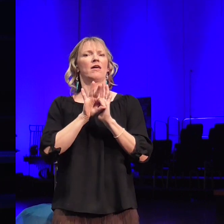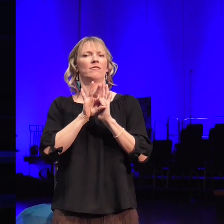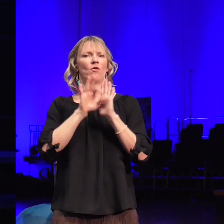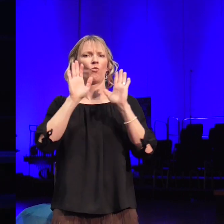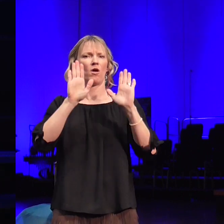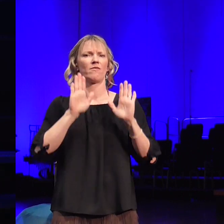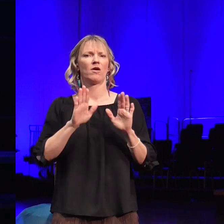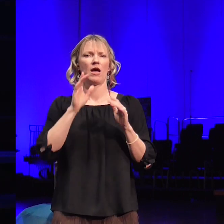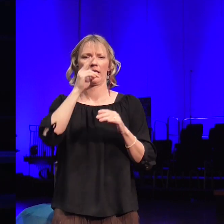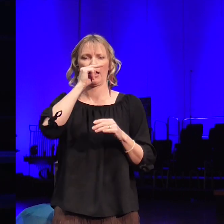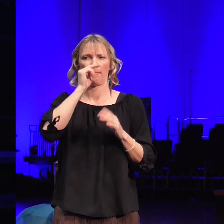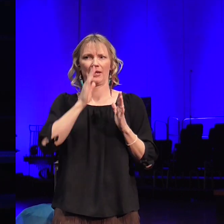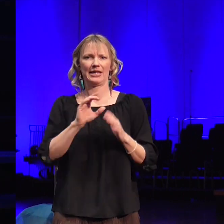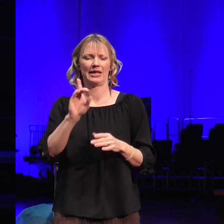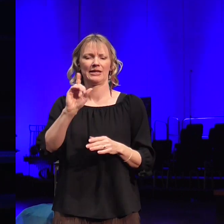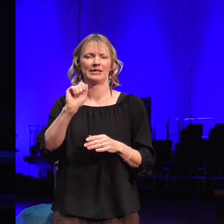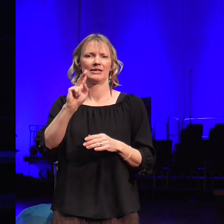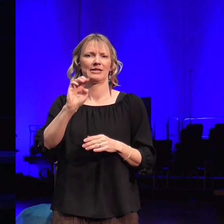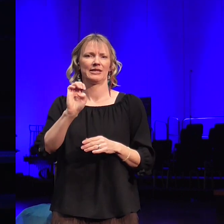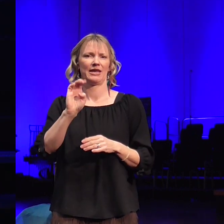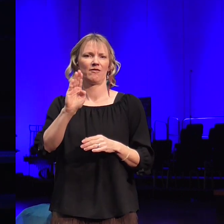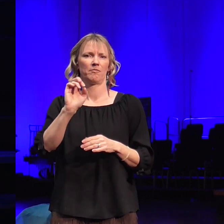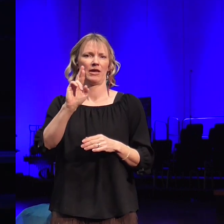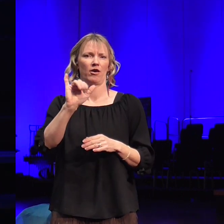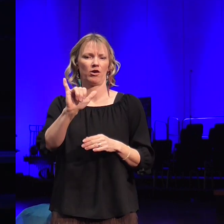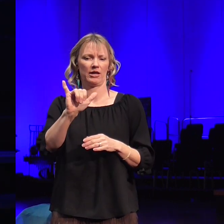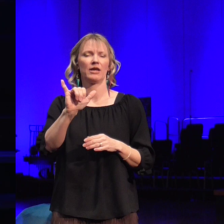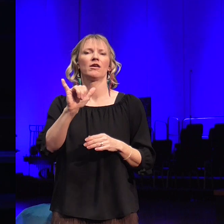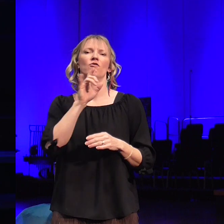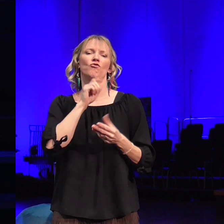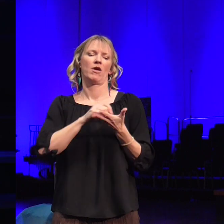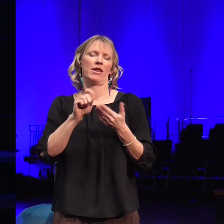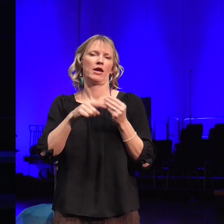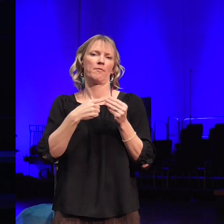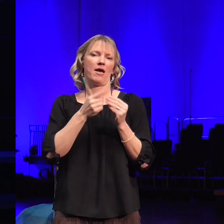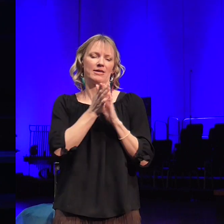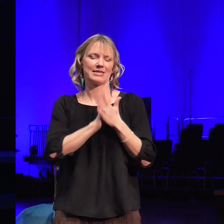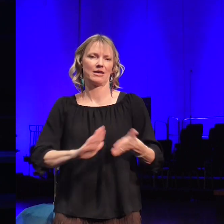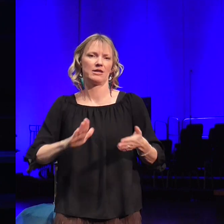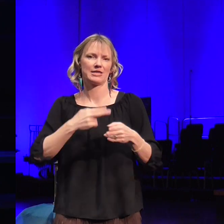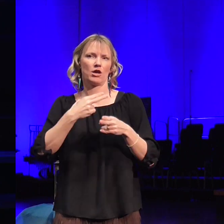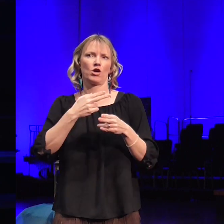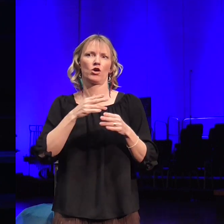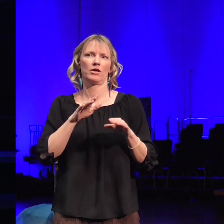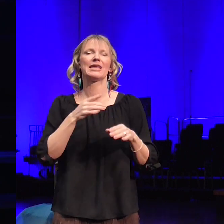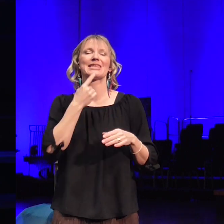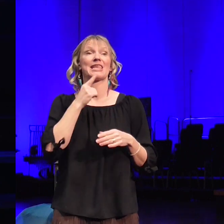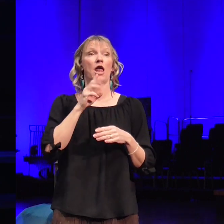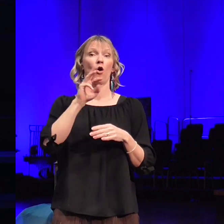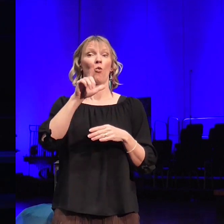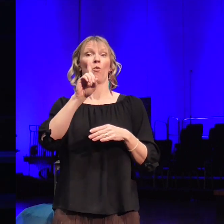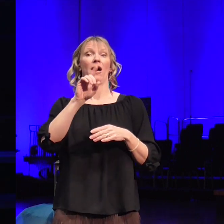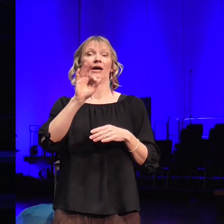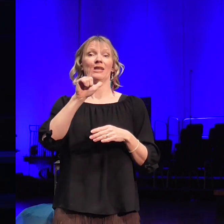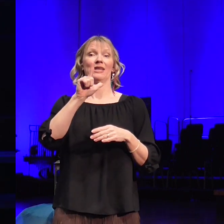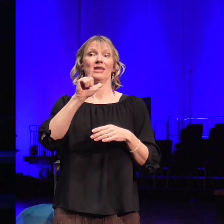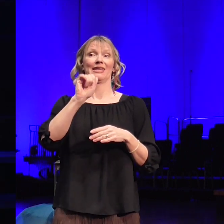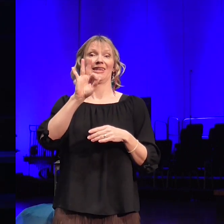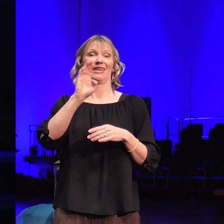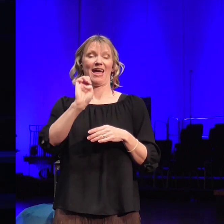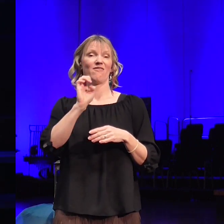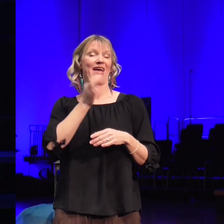wonderful comedian Dave Barry writing about stillness and calm. And he said, any wildlife expert will tell you that